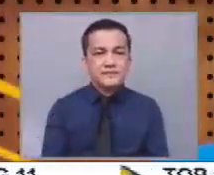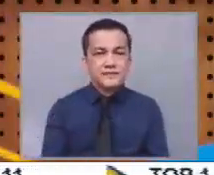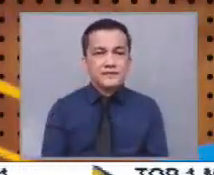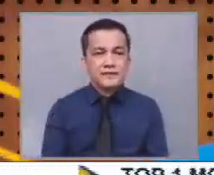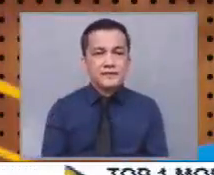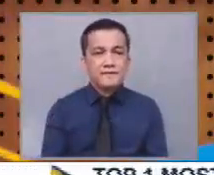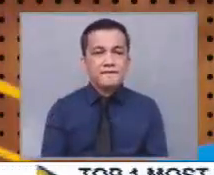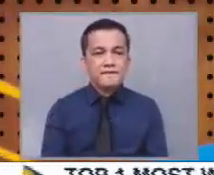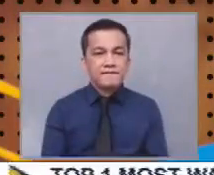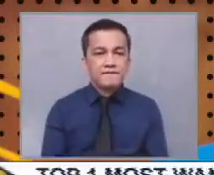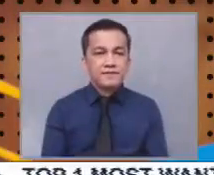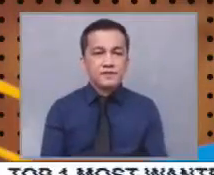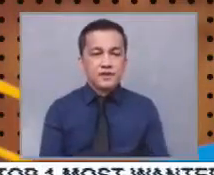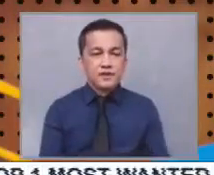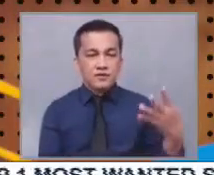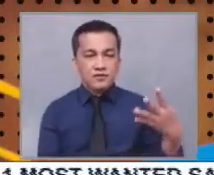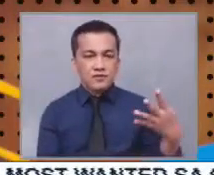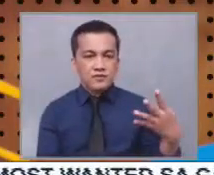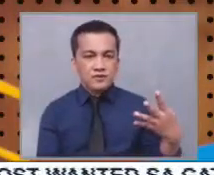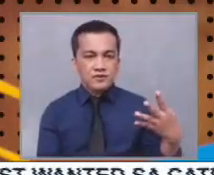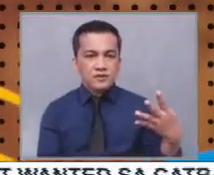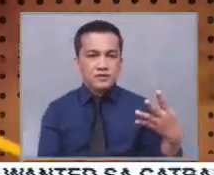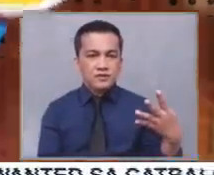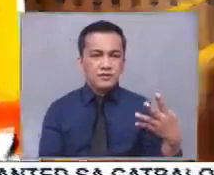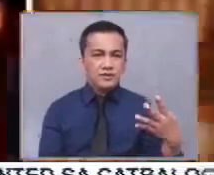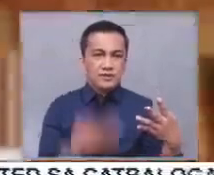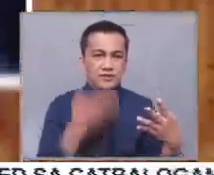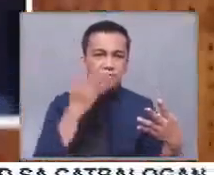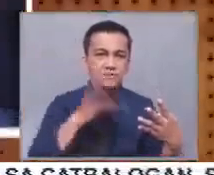Number 4, The Nightmare Before Christmas.